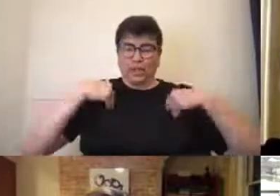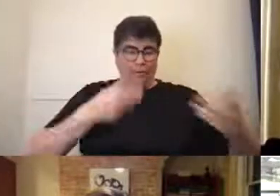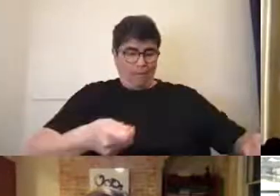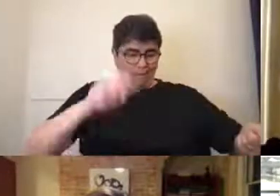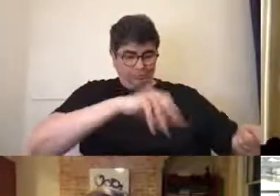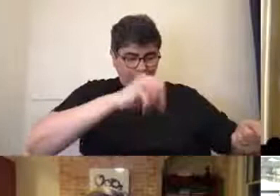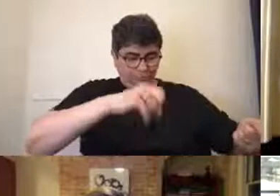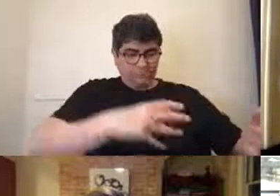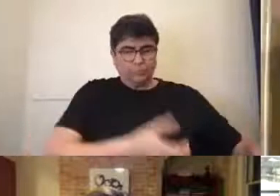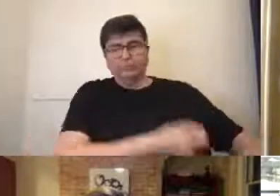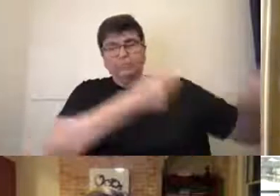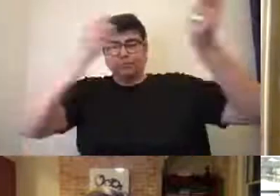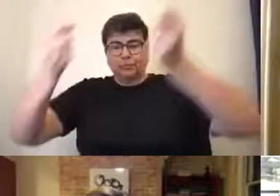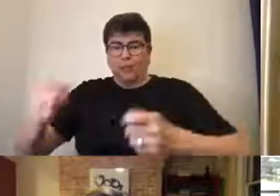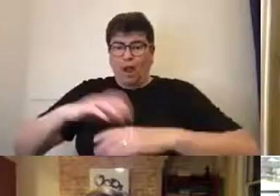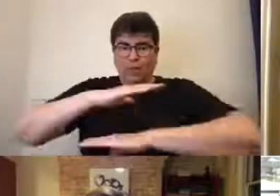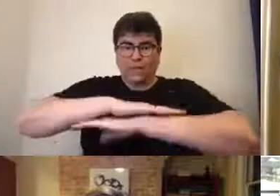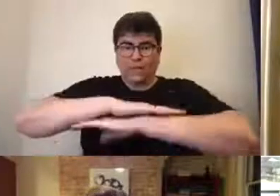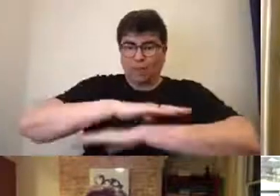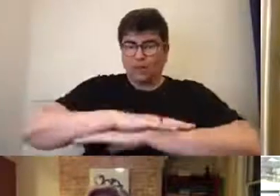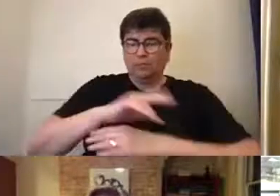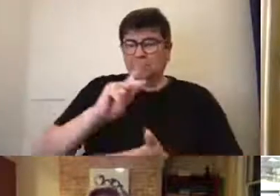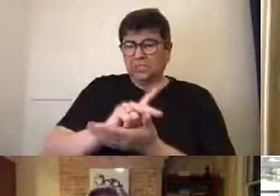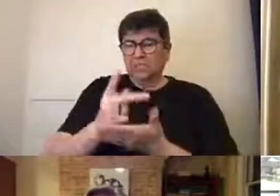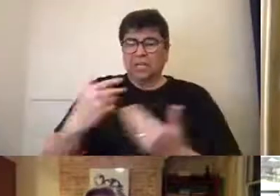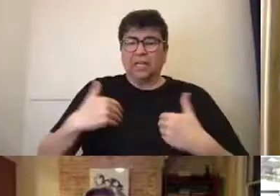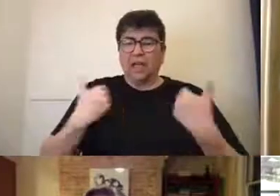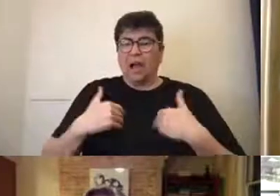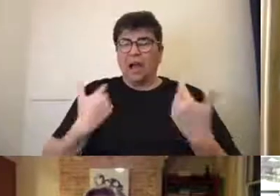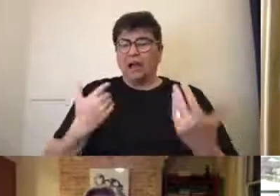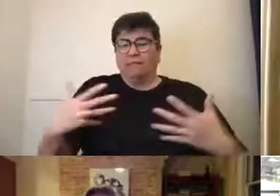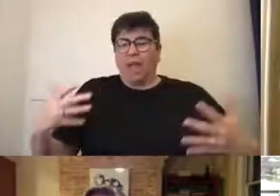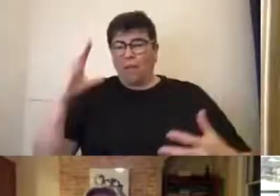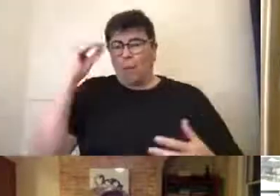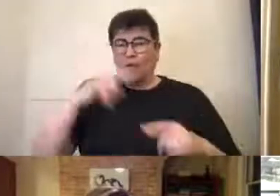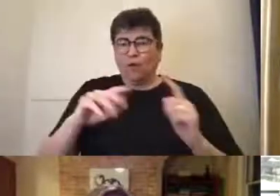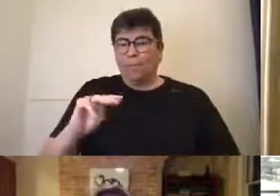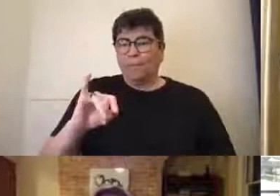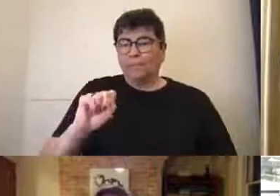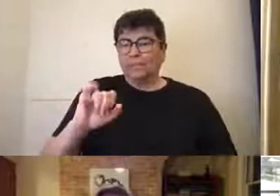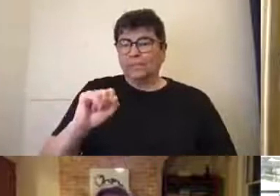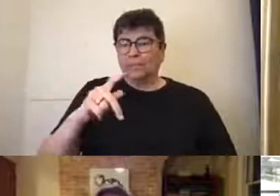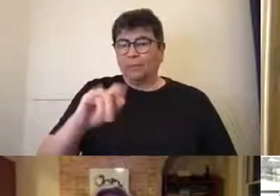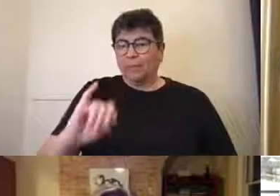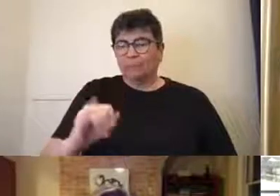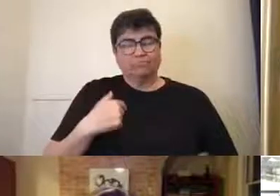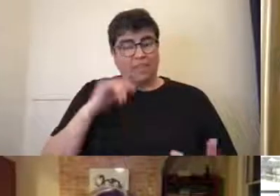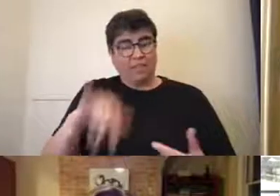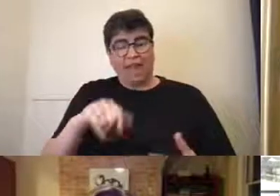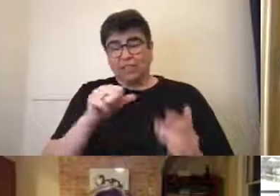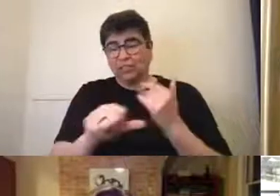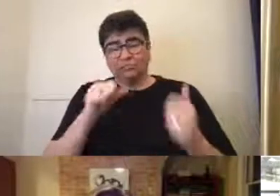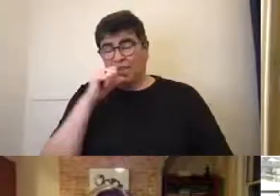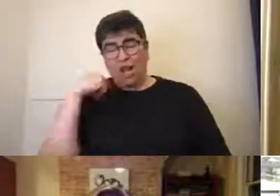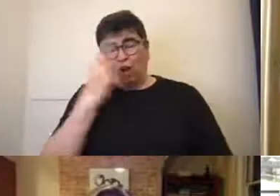as a, you know, young fat black boy from Mississippi, that shit did not look appetizing to me. You know,